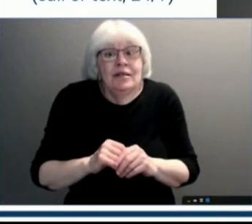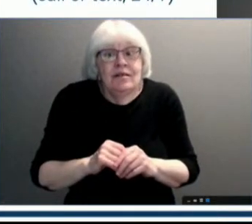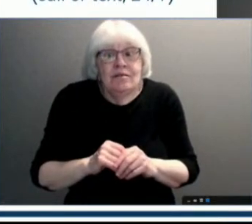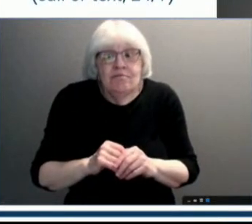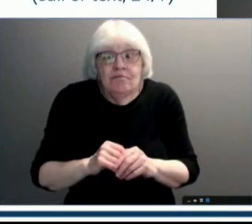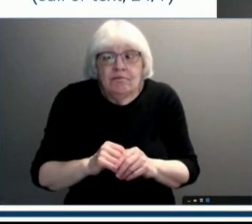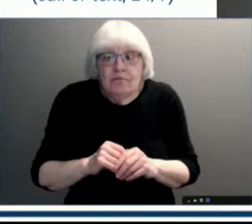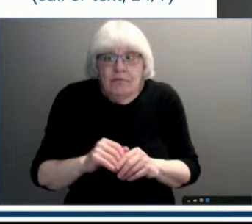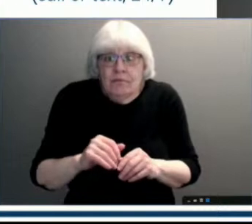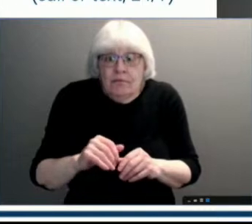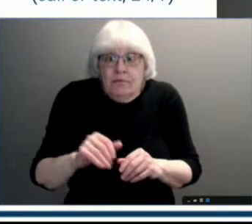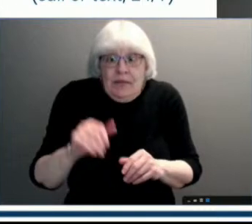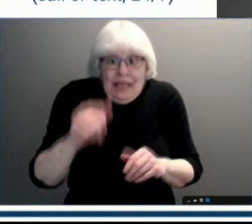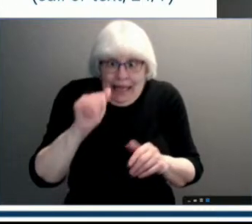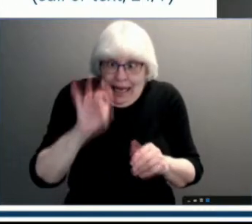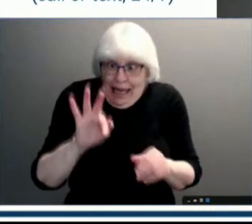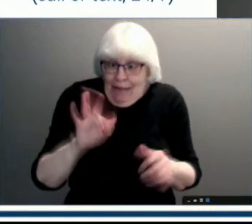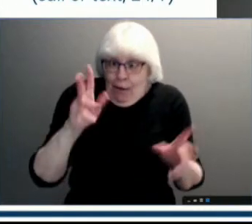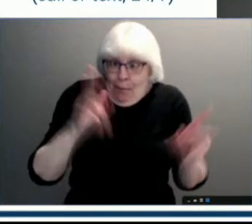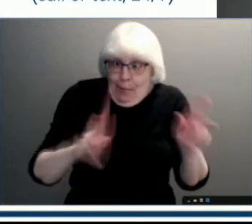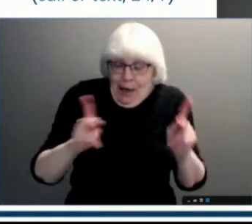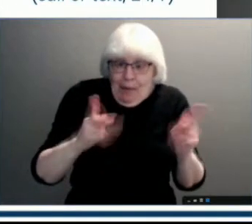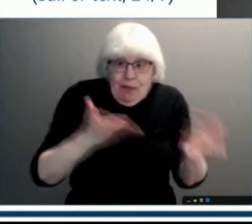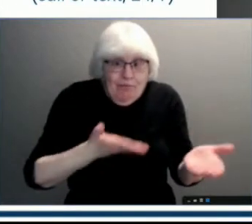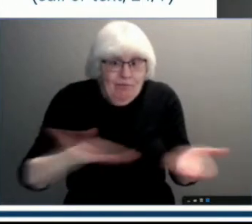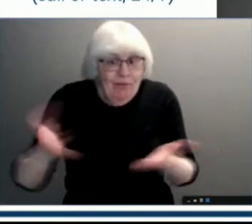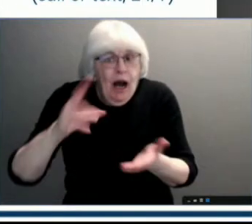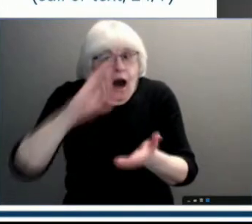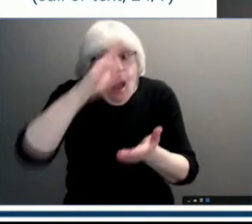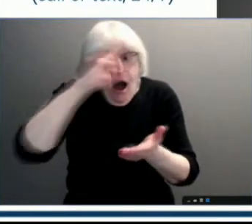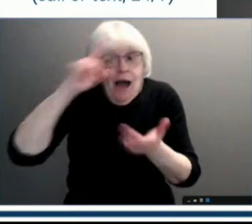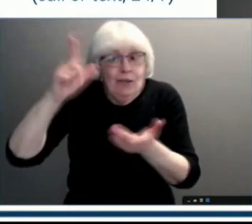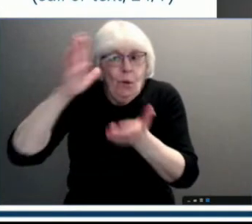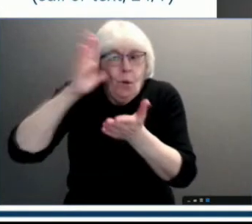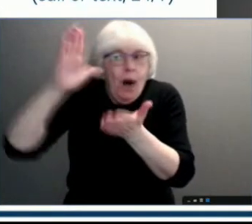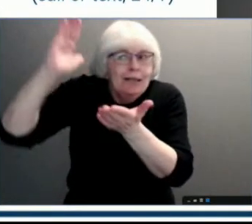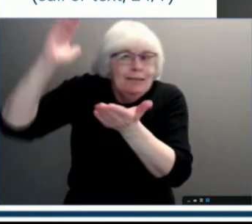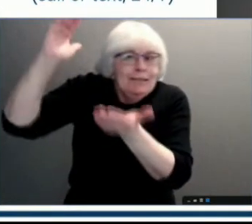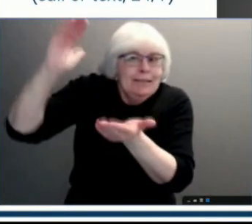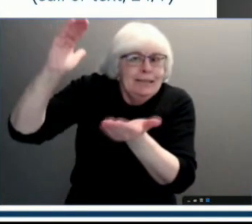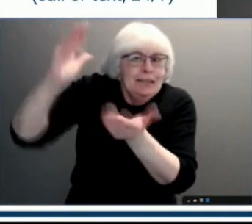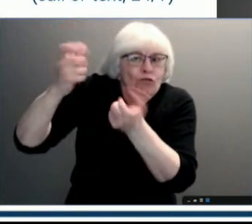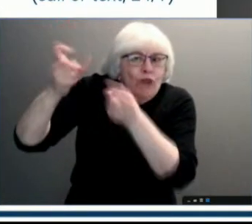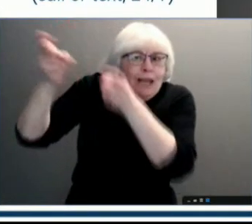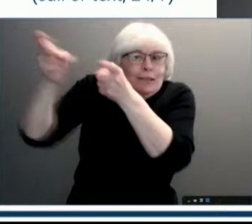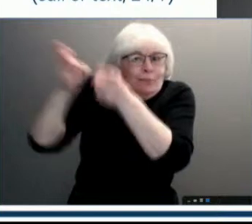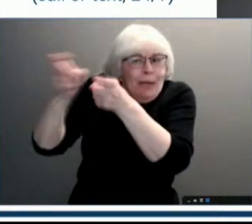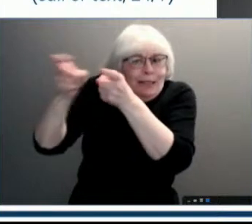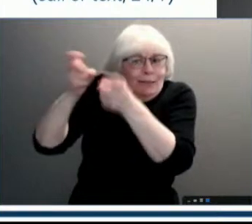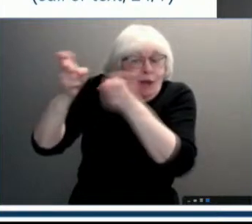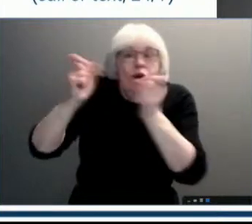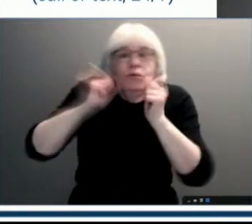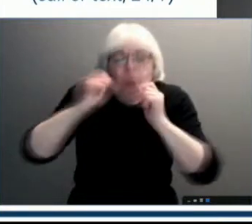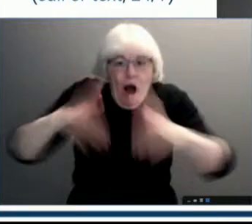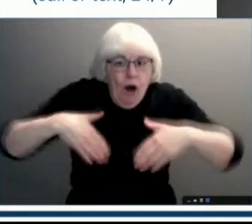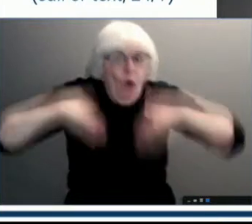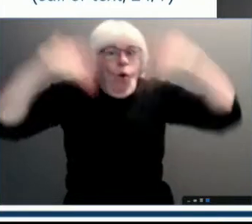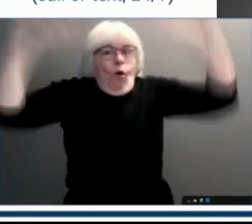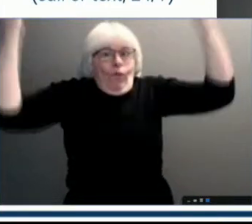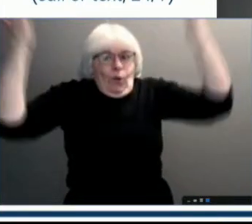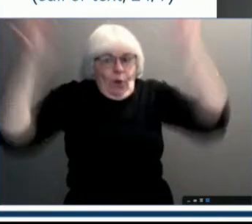hospital, we can keep that at a level that is manageable over time and not have a huge spike in hospitalizations, because we let things